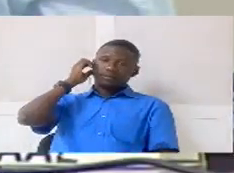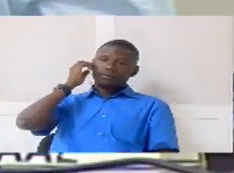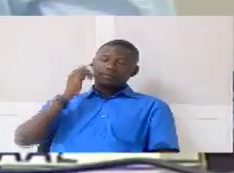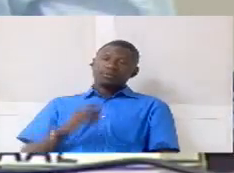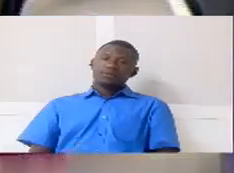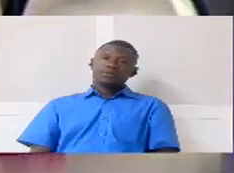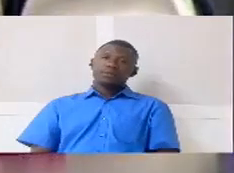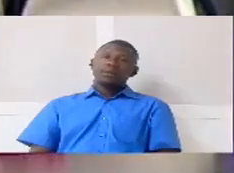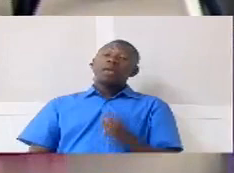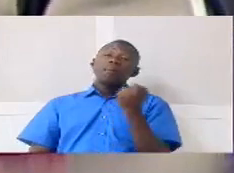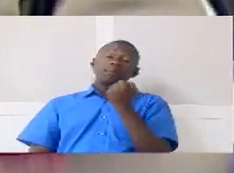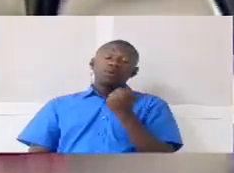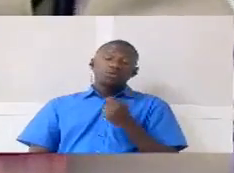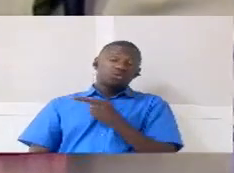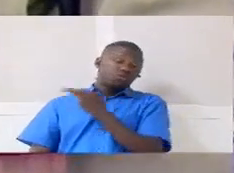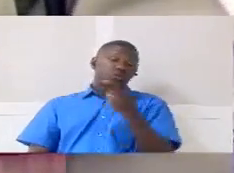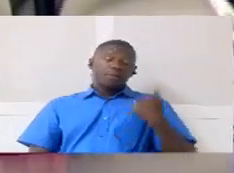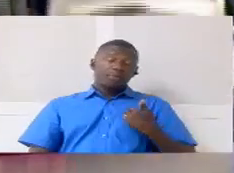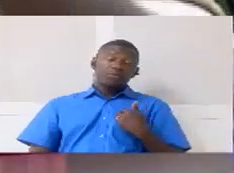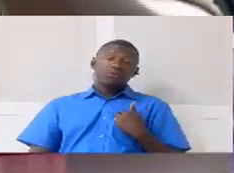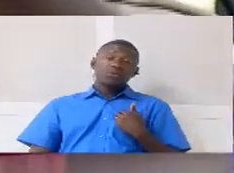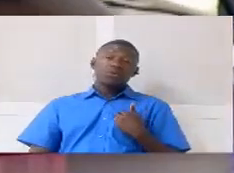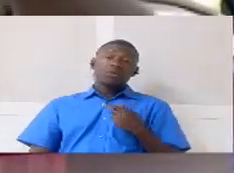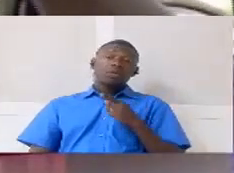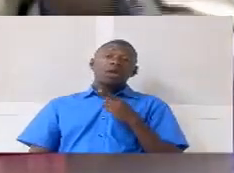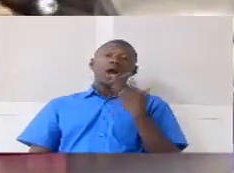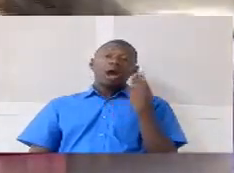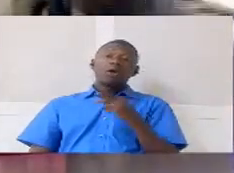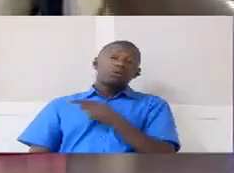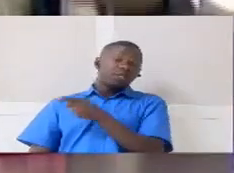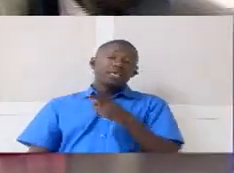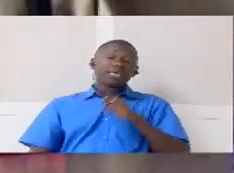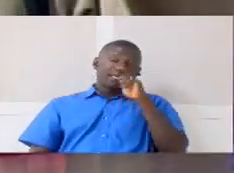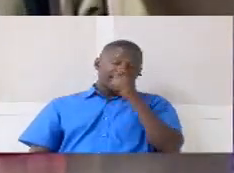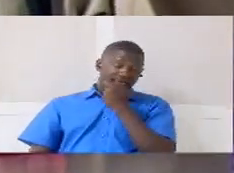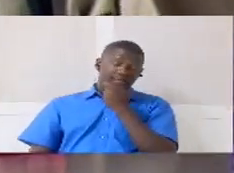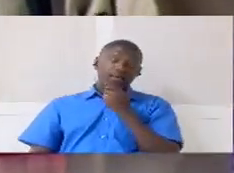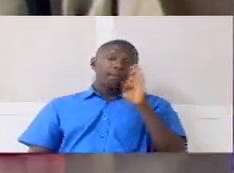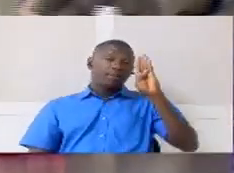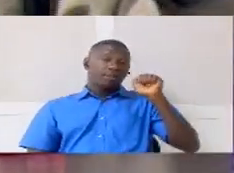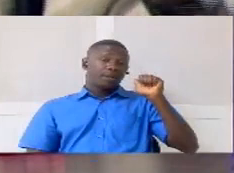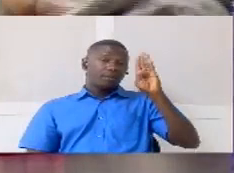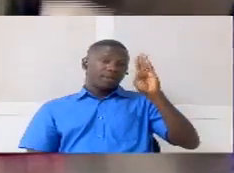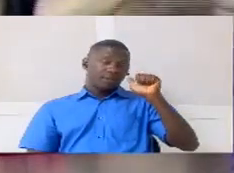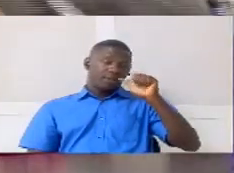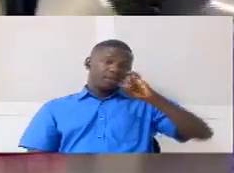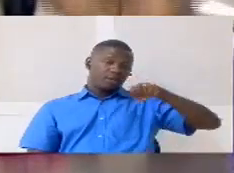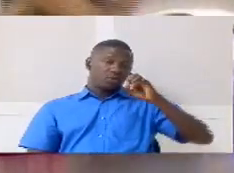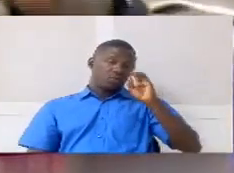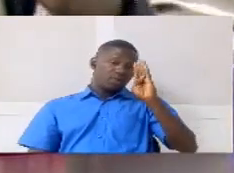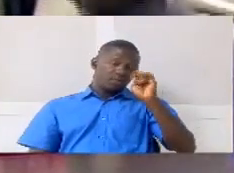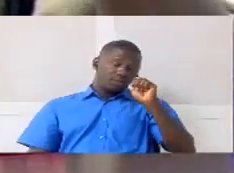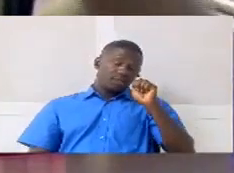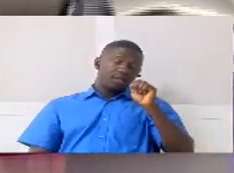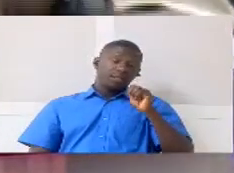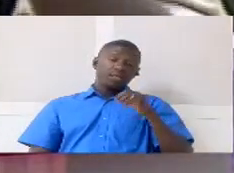discourse la mole so toli ale la cool are nyami kad ni prison officer belori od la regere to le ale umna de o prison officer ina mine fofo